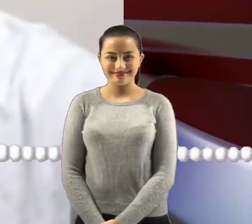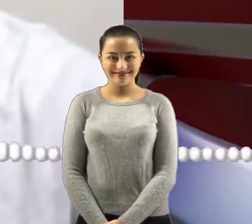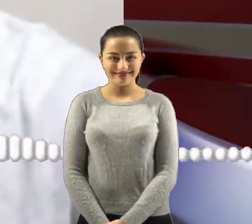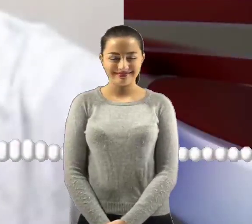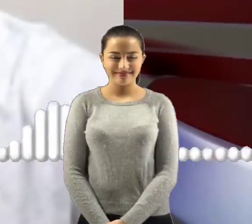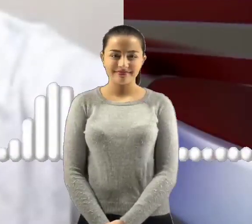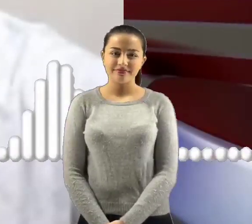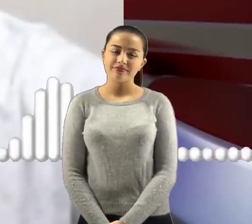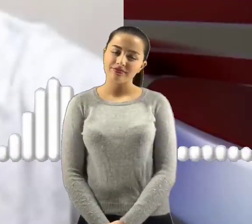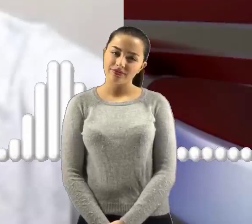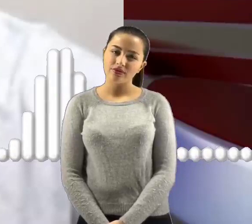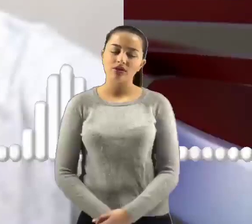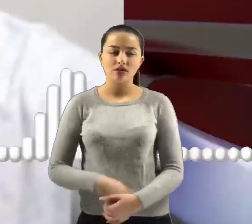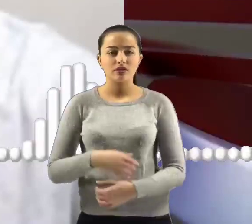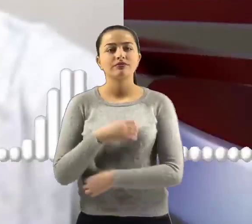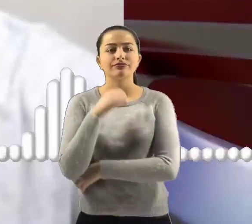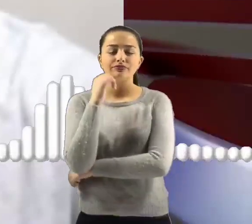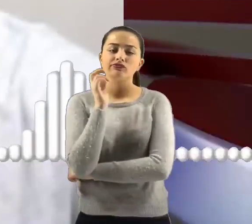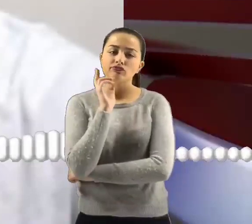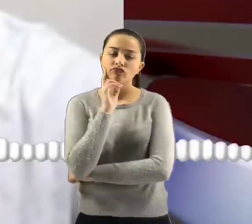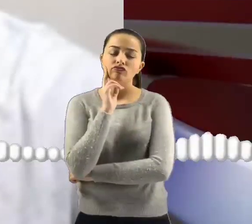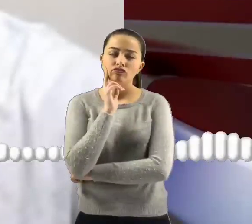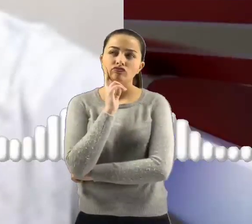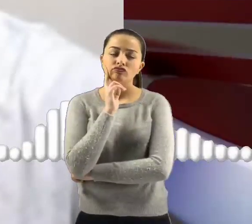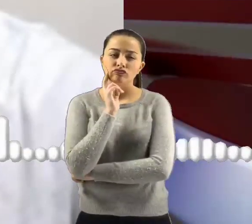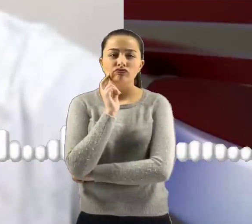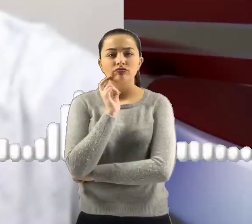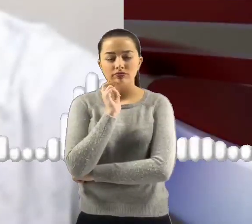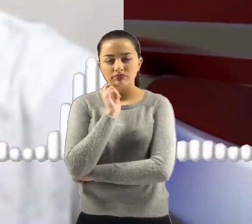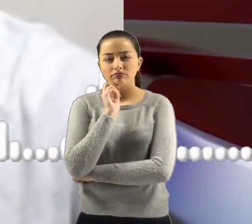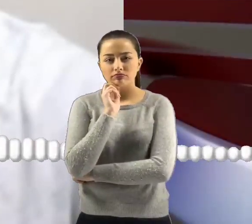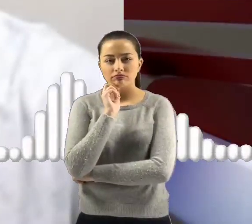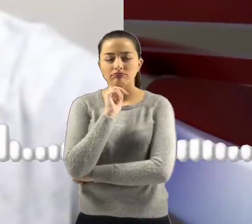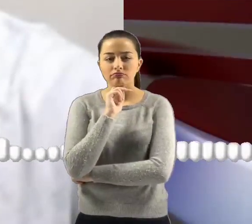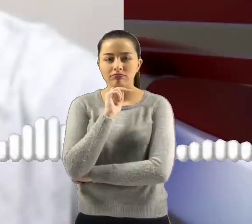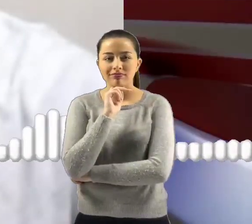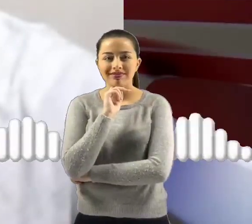Wono no na do interested in election. Name upon if only name. Manon agasan ne.